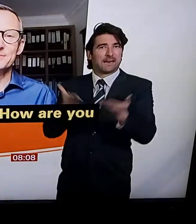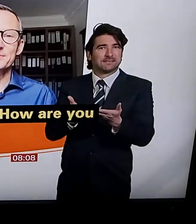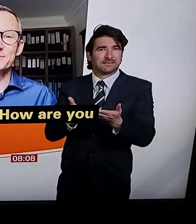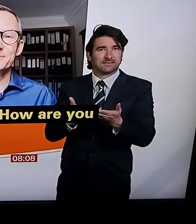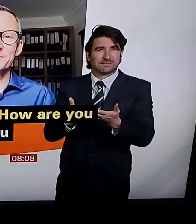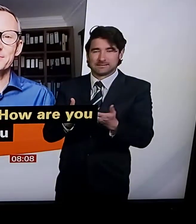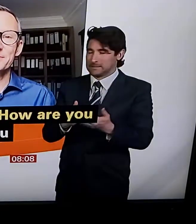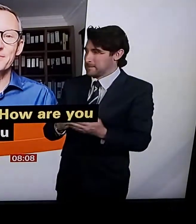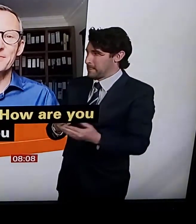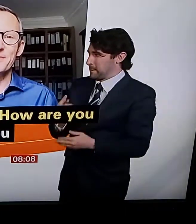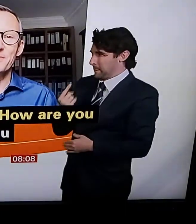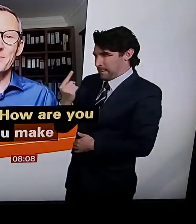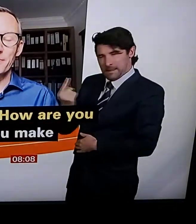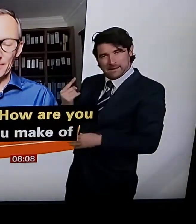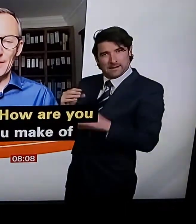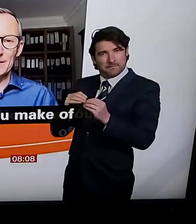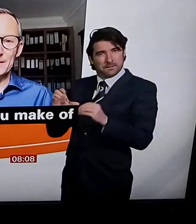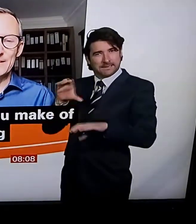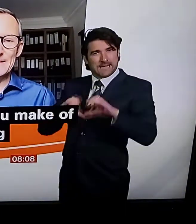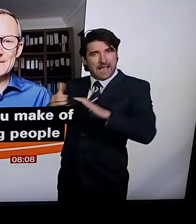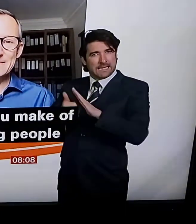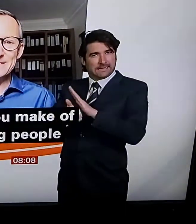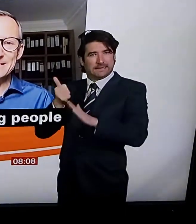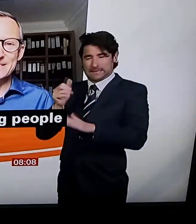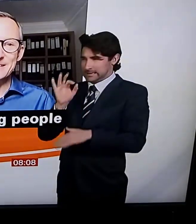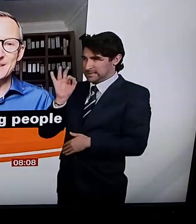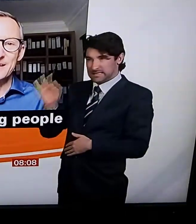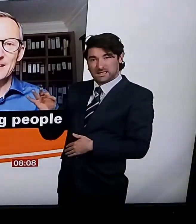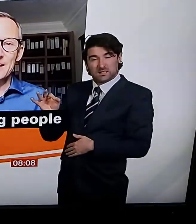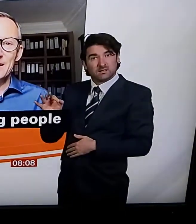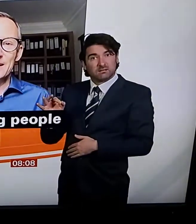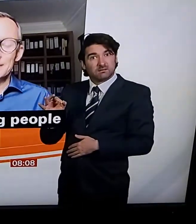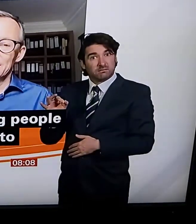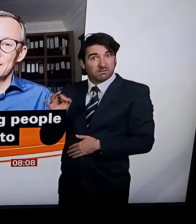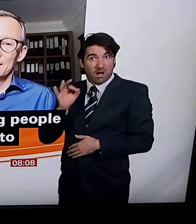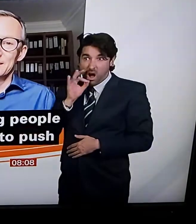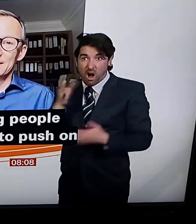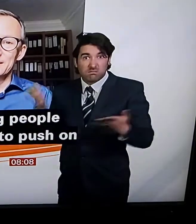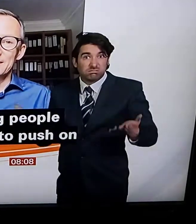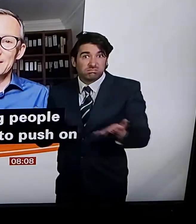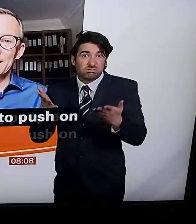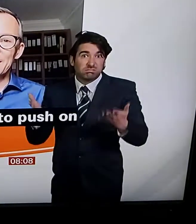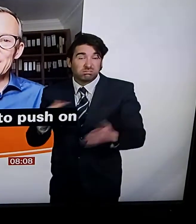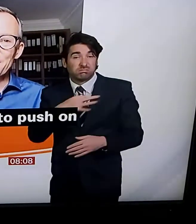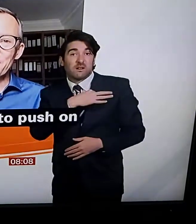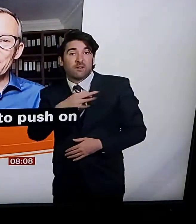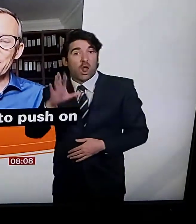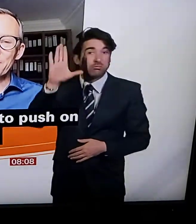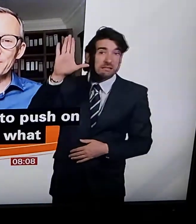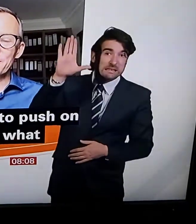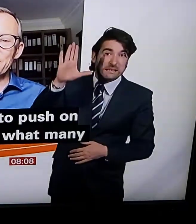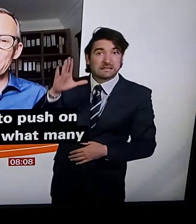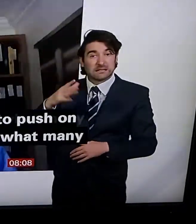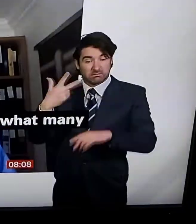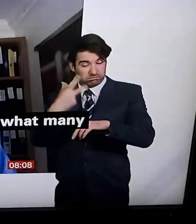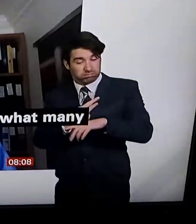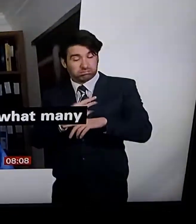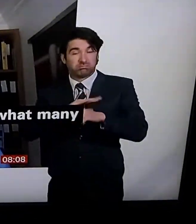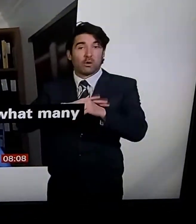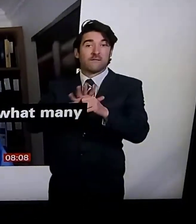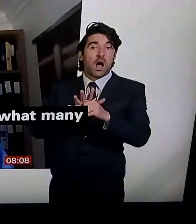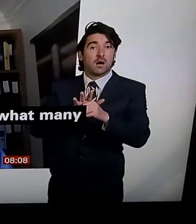start to tomorrow morning. A bit on the damp side in southwest Scotland and North Ireland, however, the odd heavier pulse of rain brightening up both through much